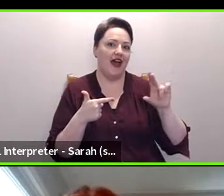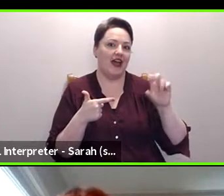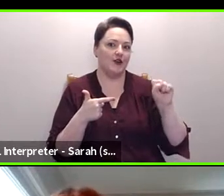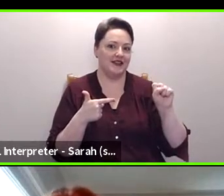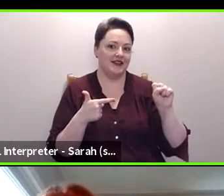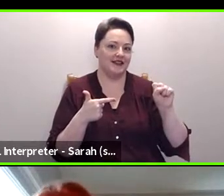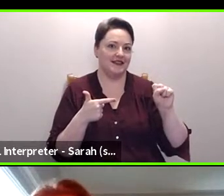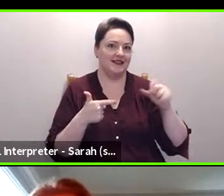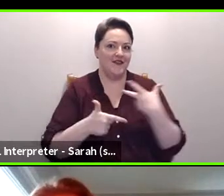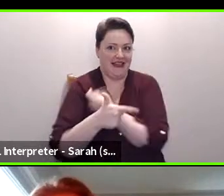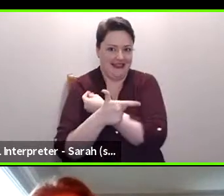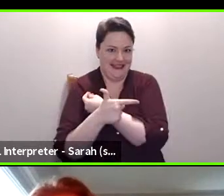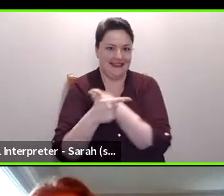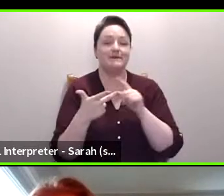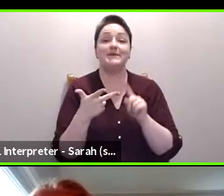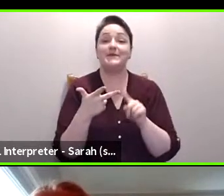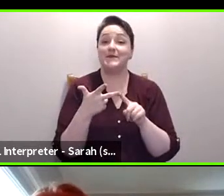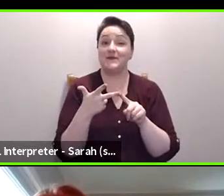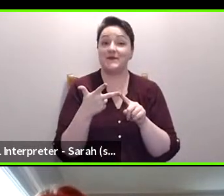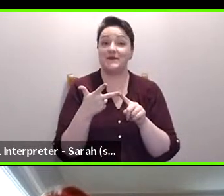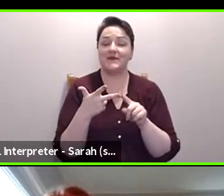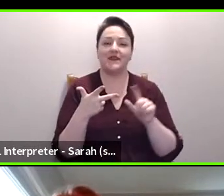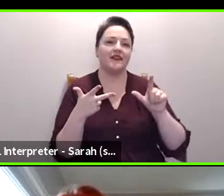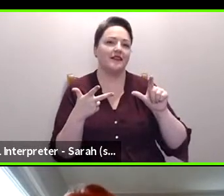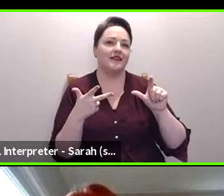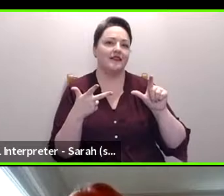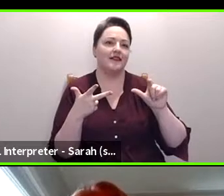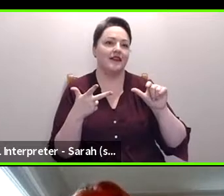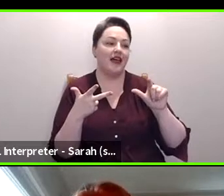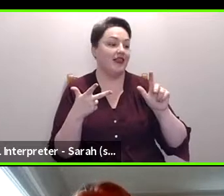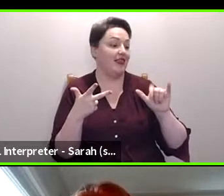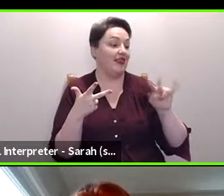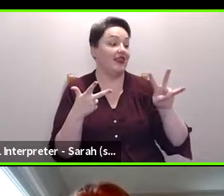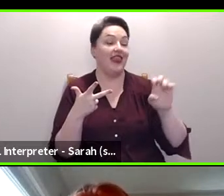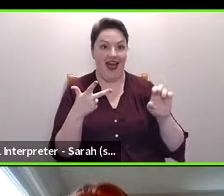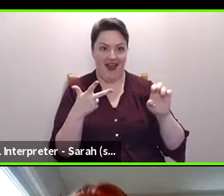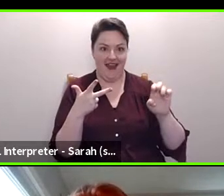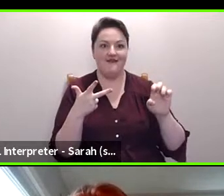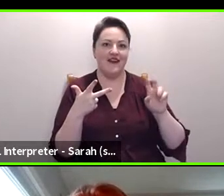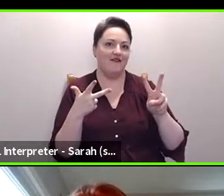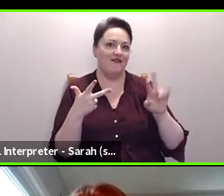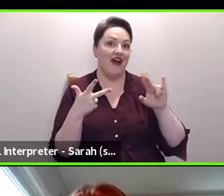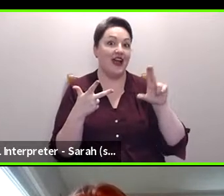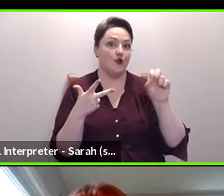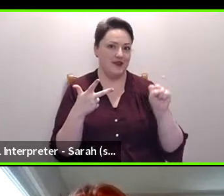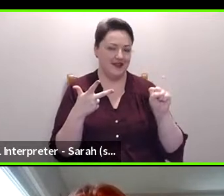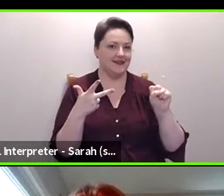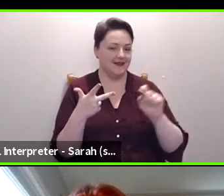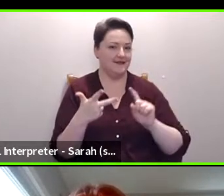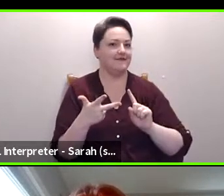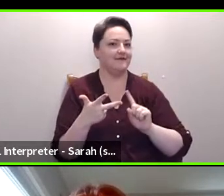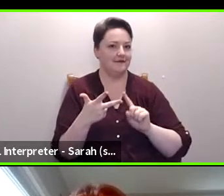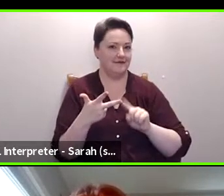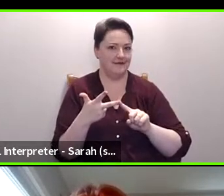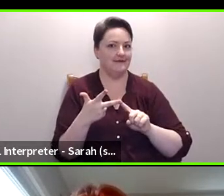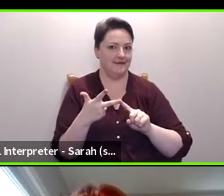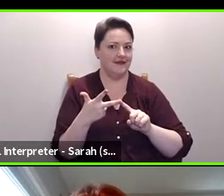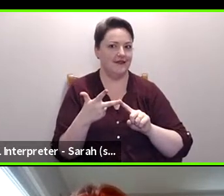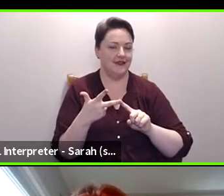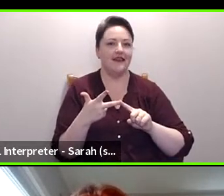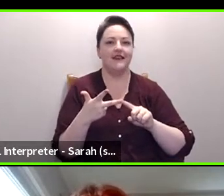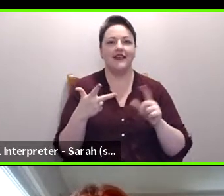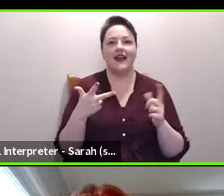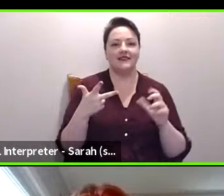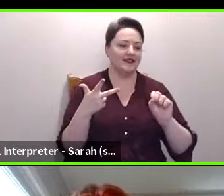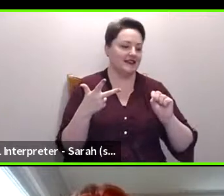the live attenuated vaccines, which is what the Sinopharm and the Sputnik vaccines,